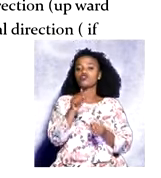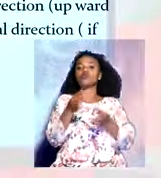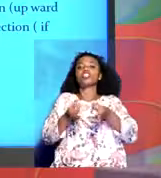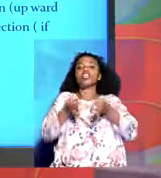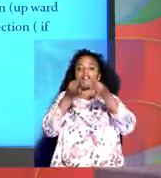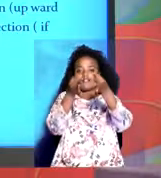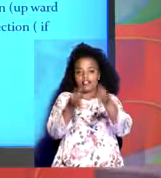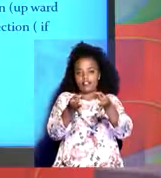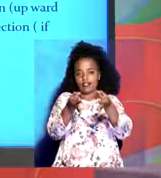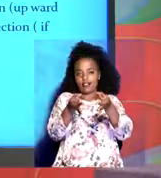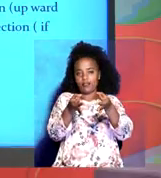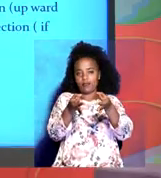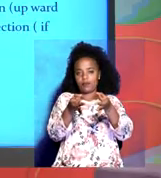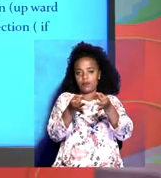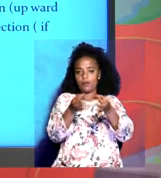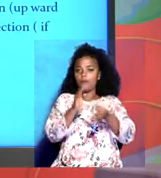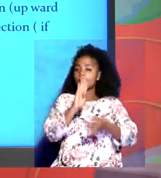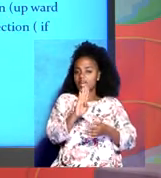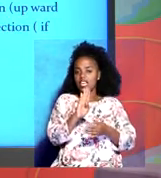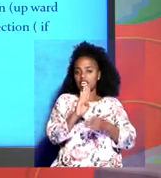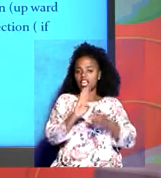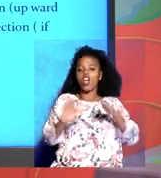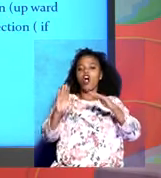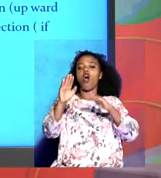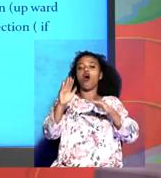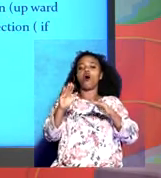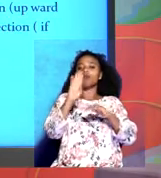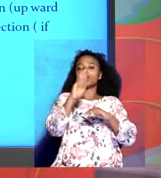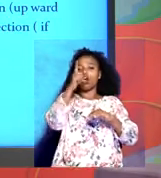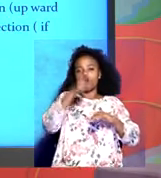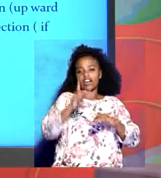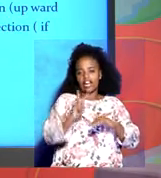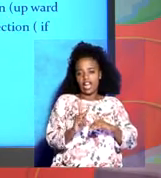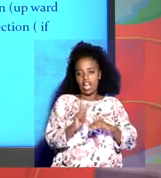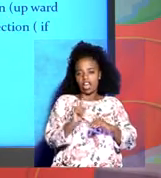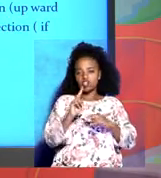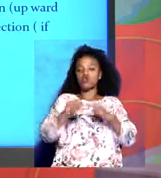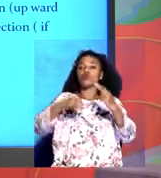shift b over k units